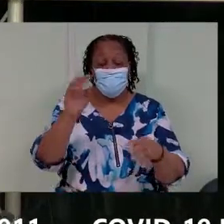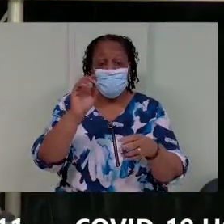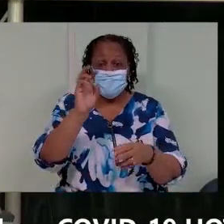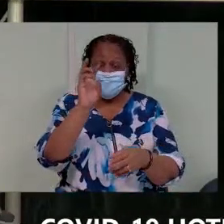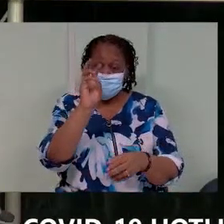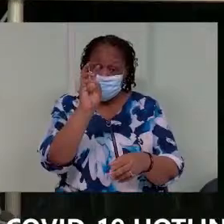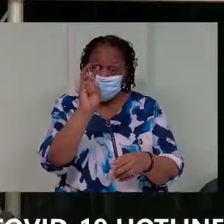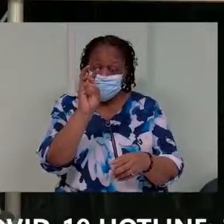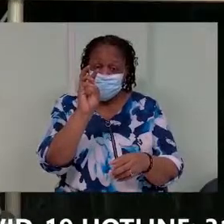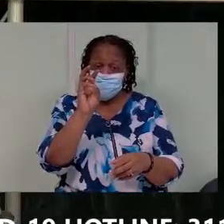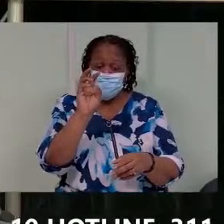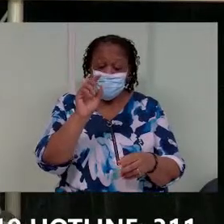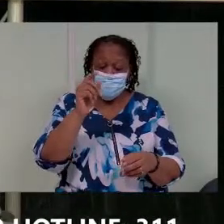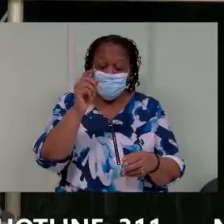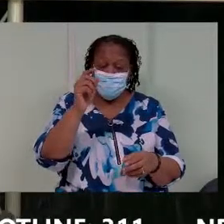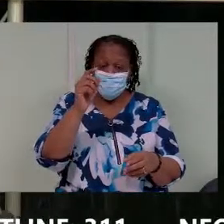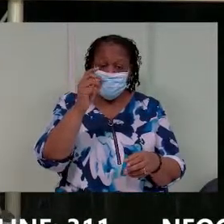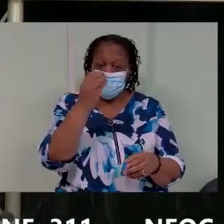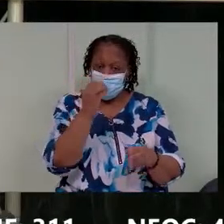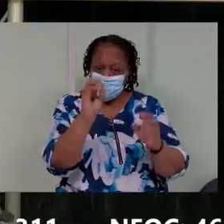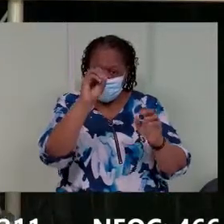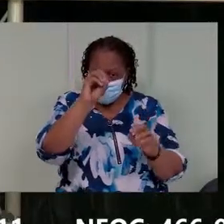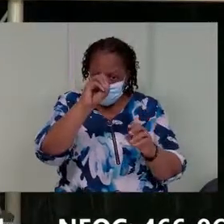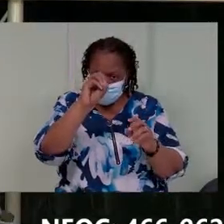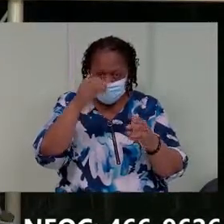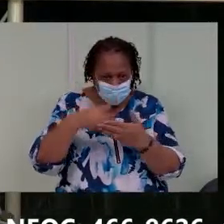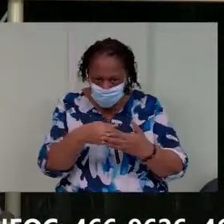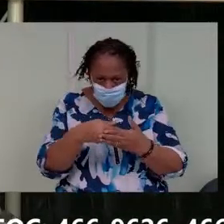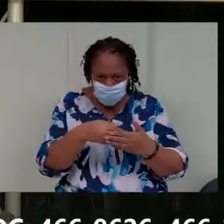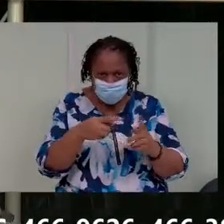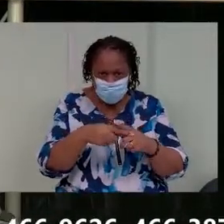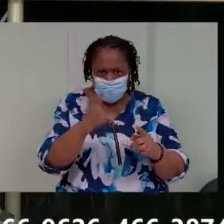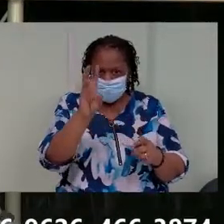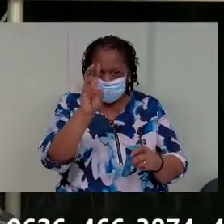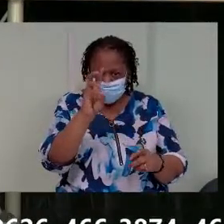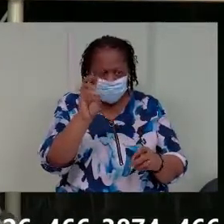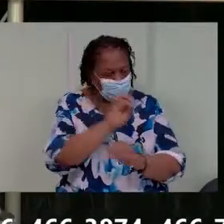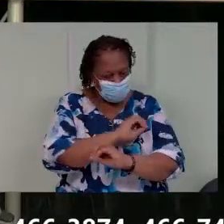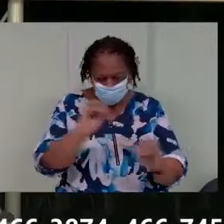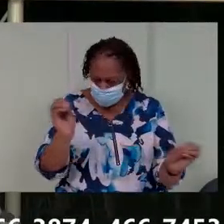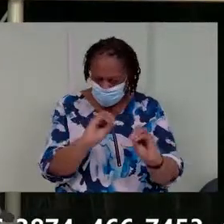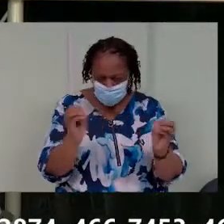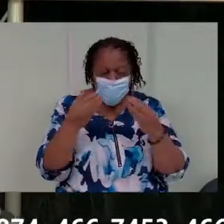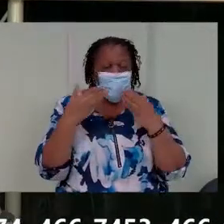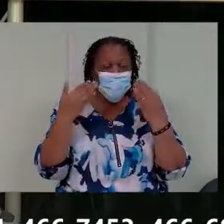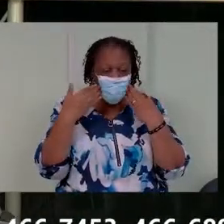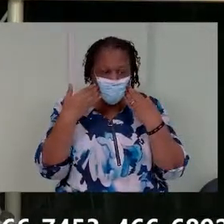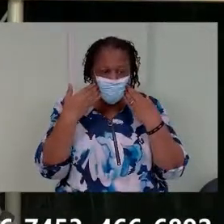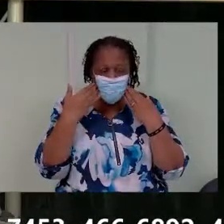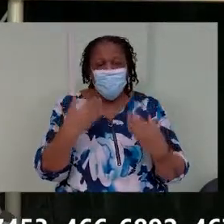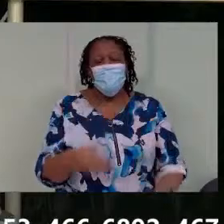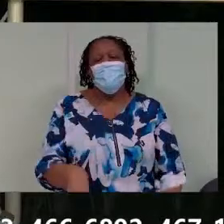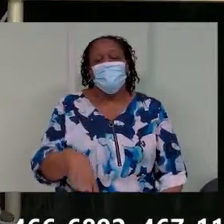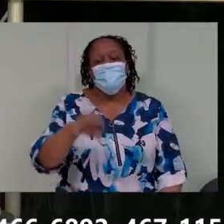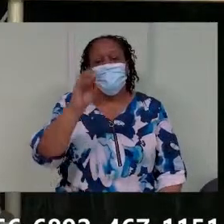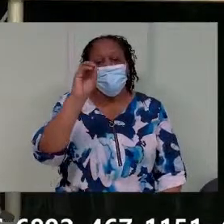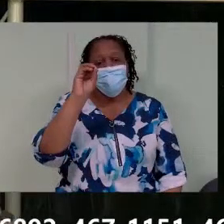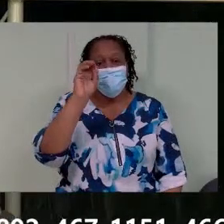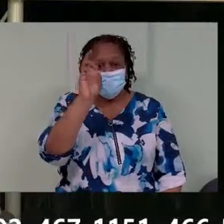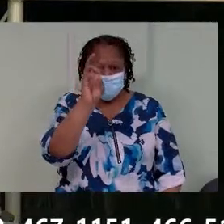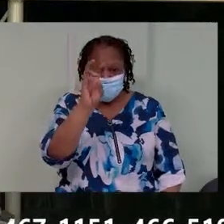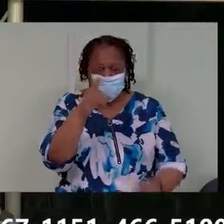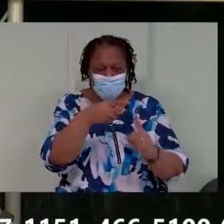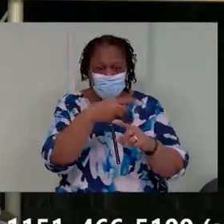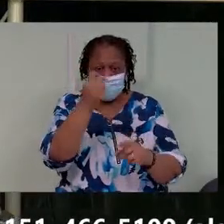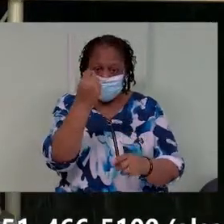6 and 11 and do not have adult supervision, if you have some health condition